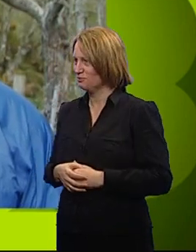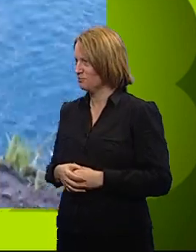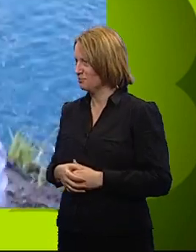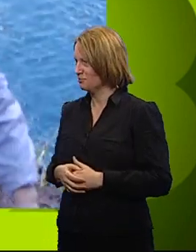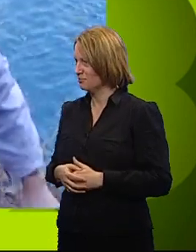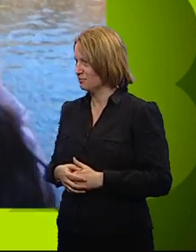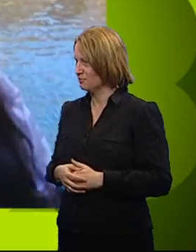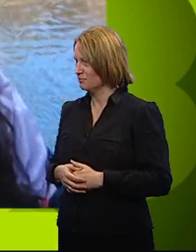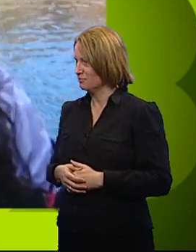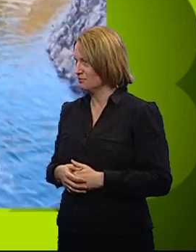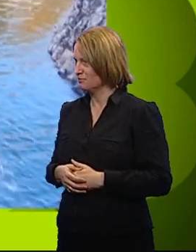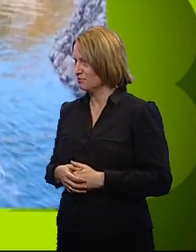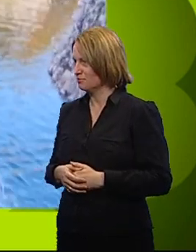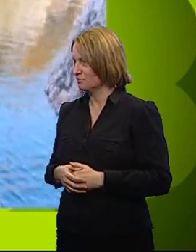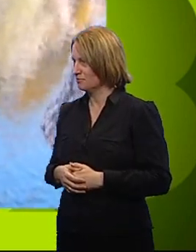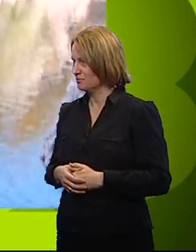think.